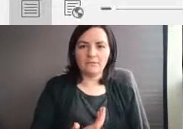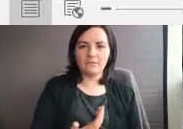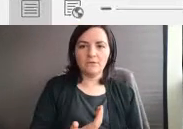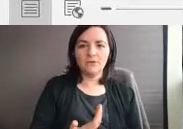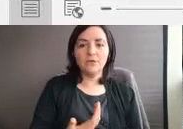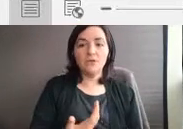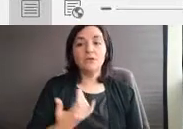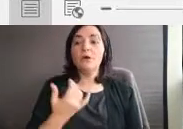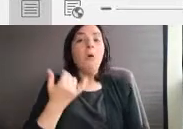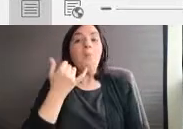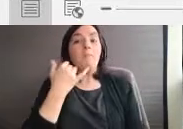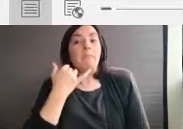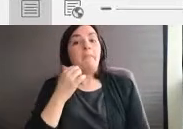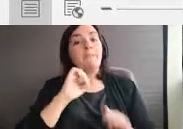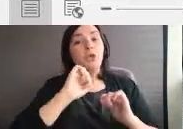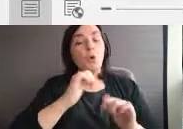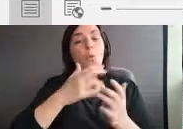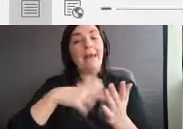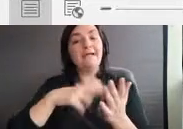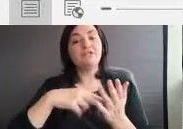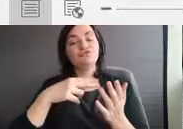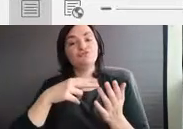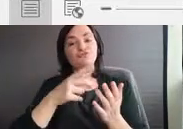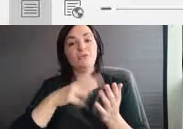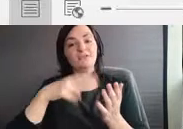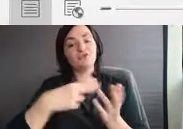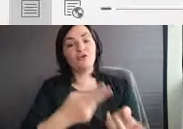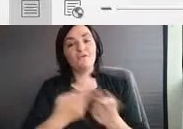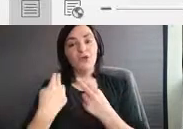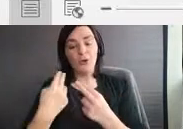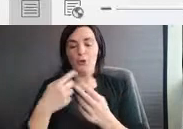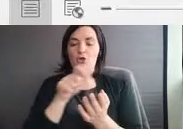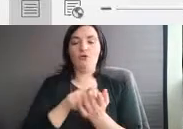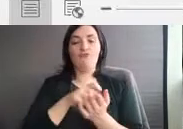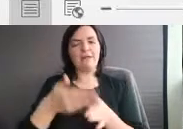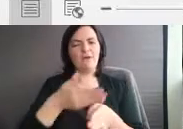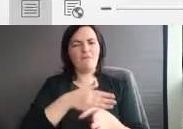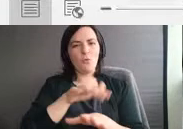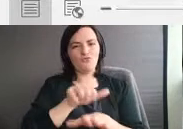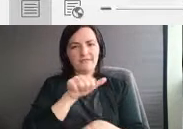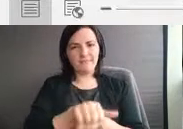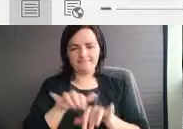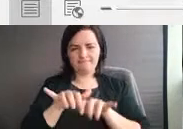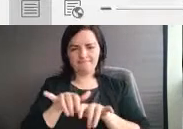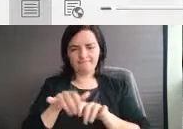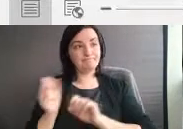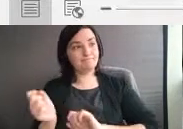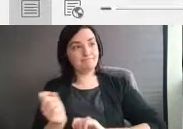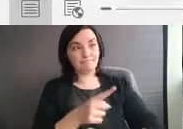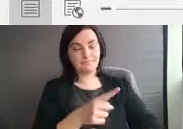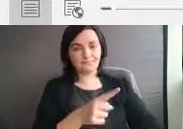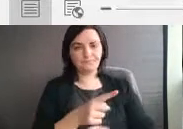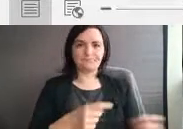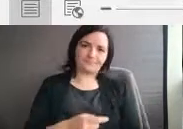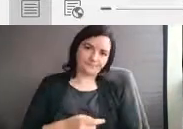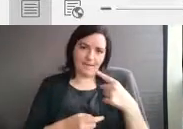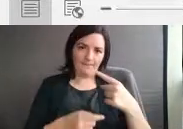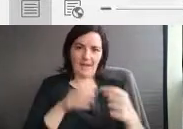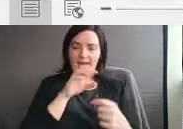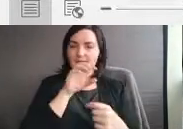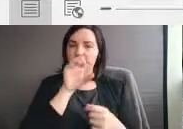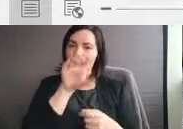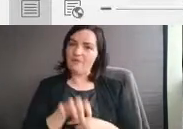of your literature review, maybe before Christmas, get some feedback from your supervisor on those paragraphs, and then